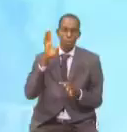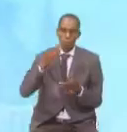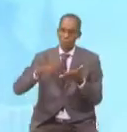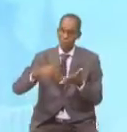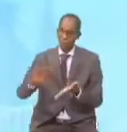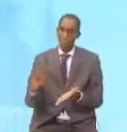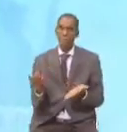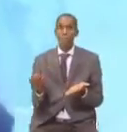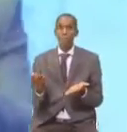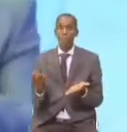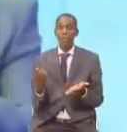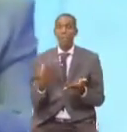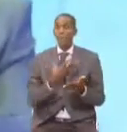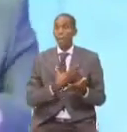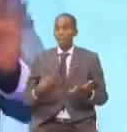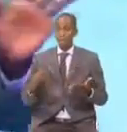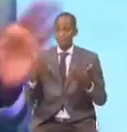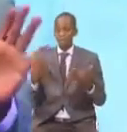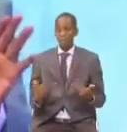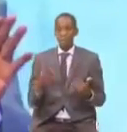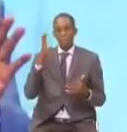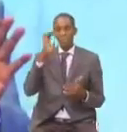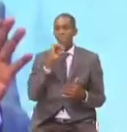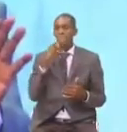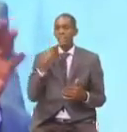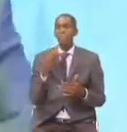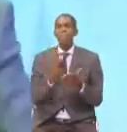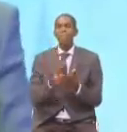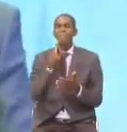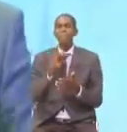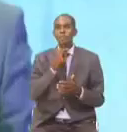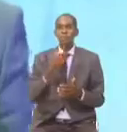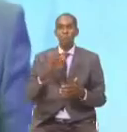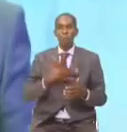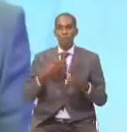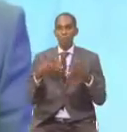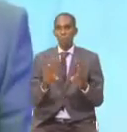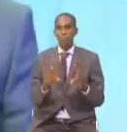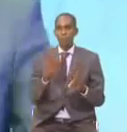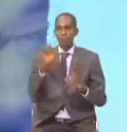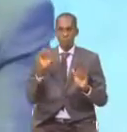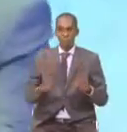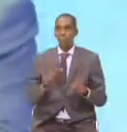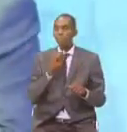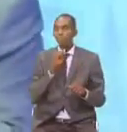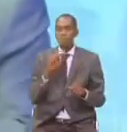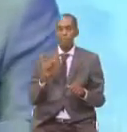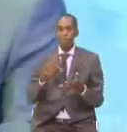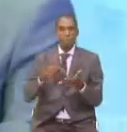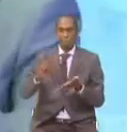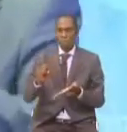with pain. But now he's saying, that's not my way. You cannot pay. You cannot